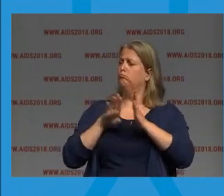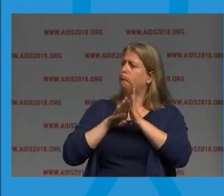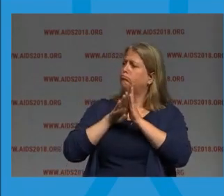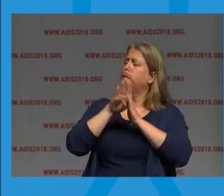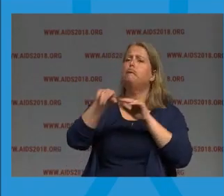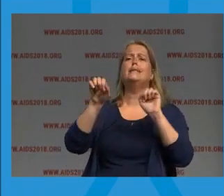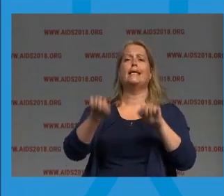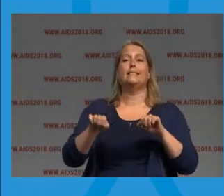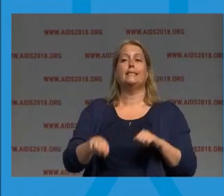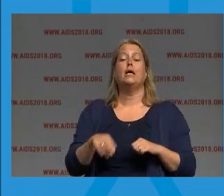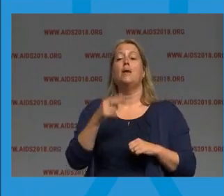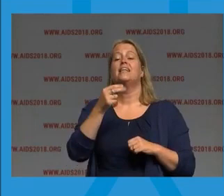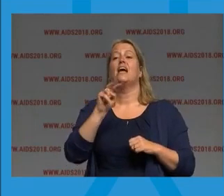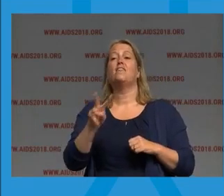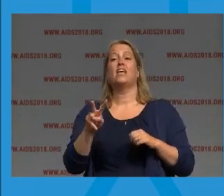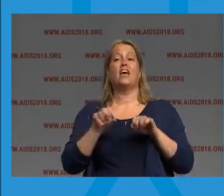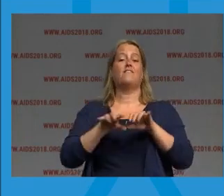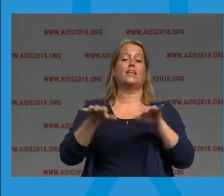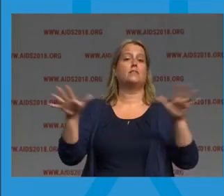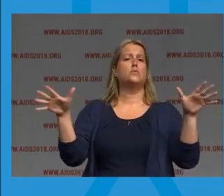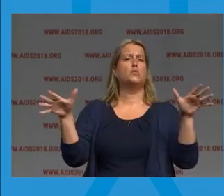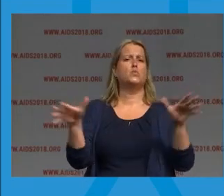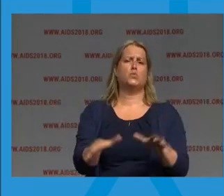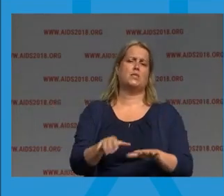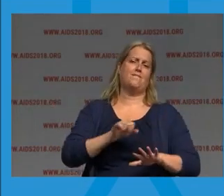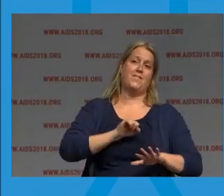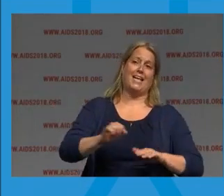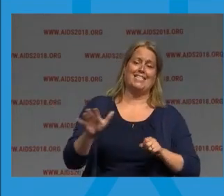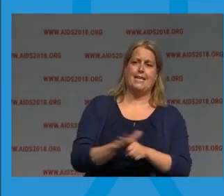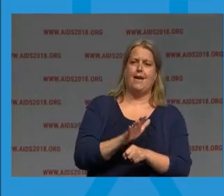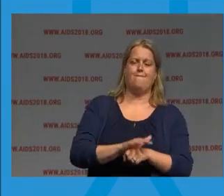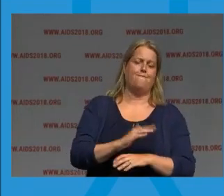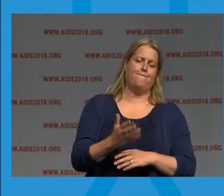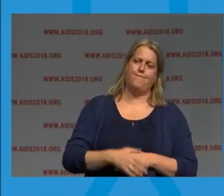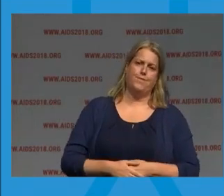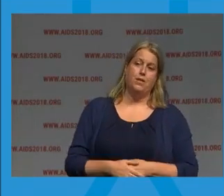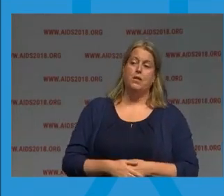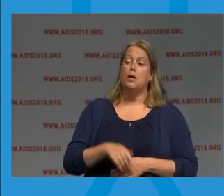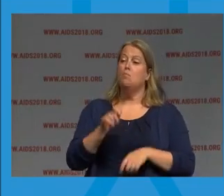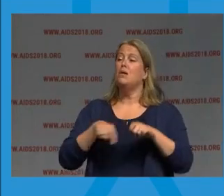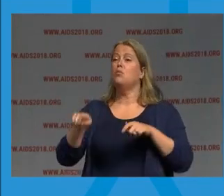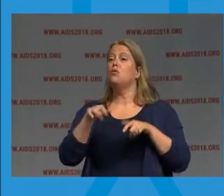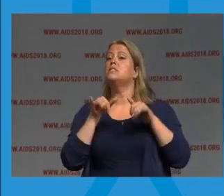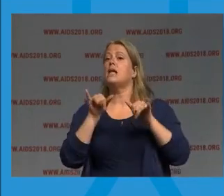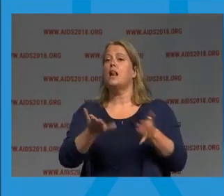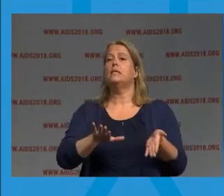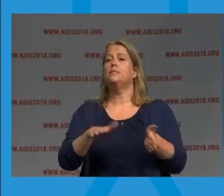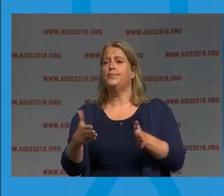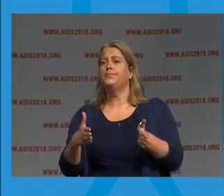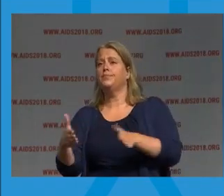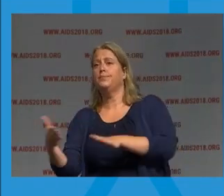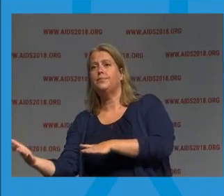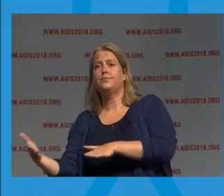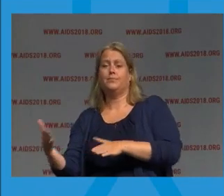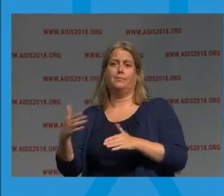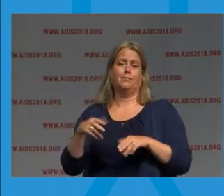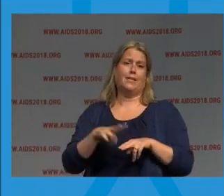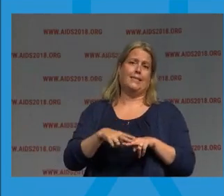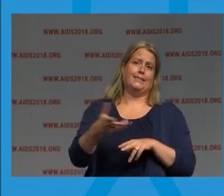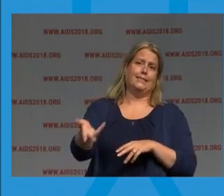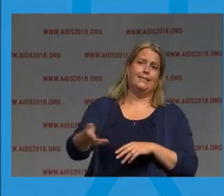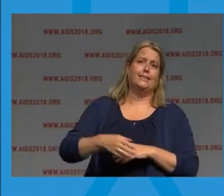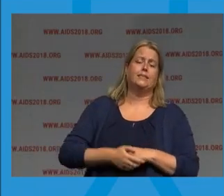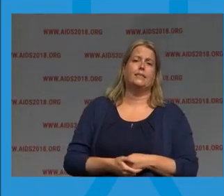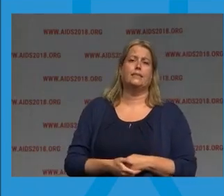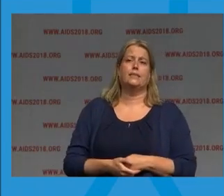down HIV infections fast enough, and people are still unnecessarily dying from AIDS at an alarming rate. This is